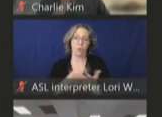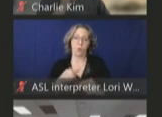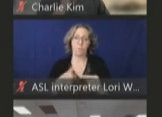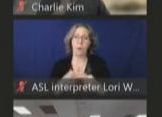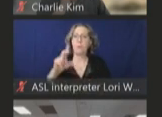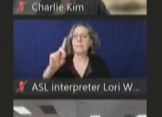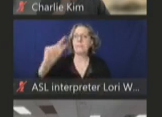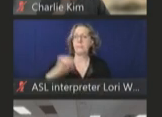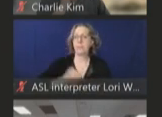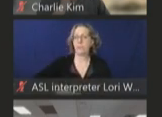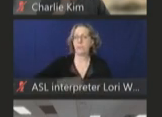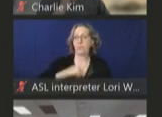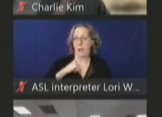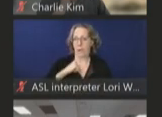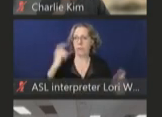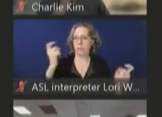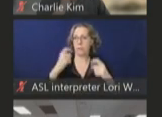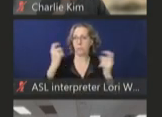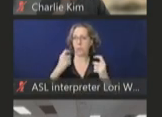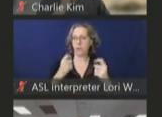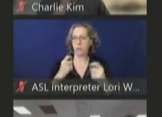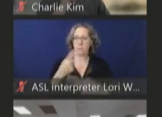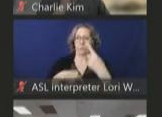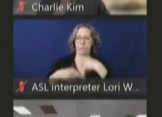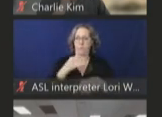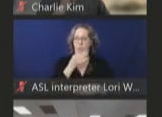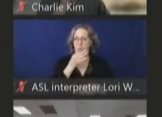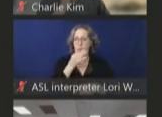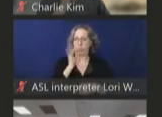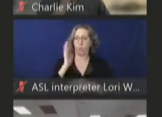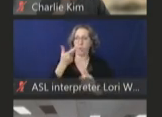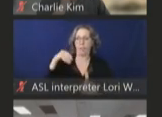up. That's what we'll be highlighting.